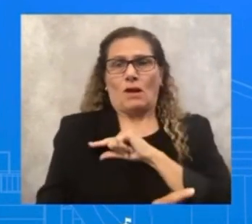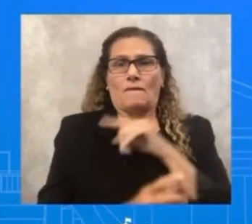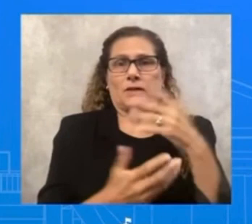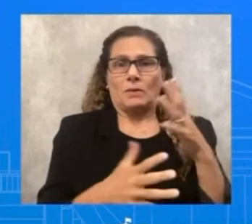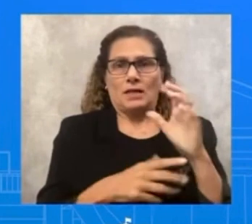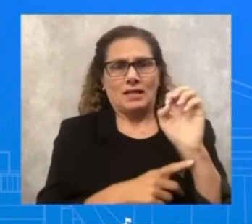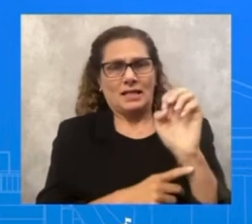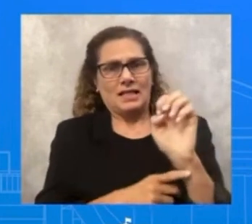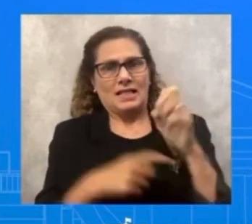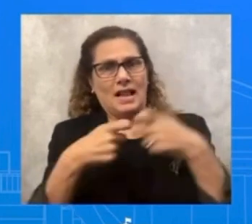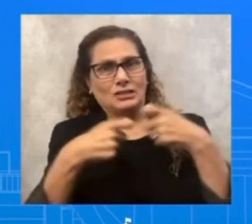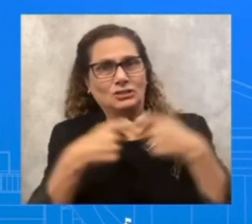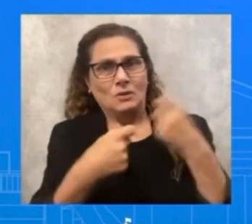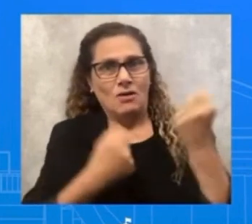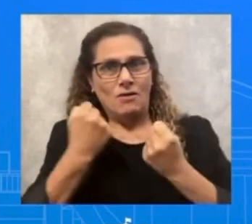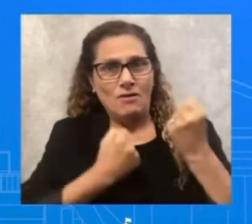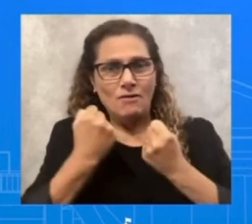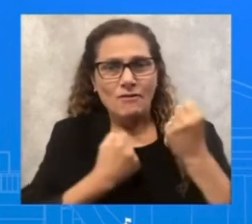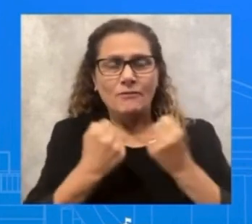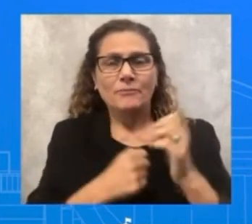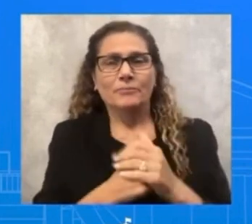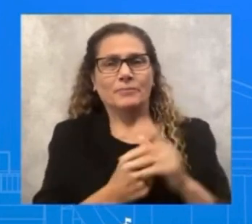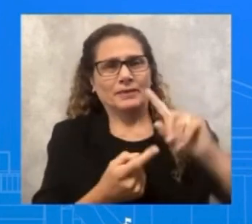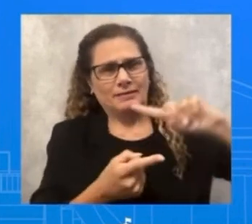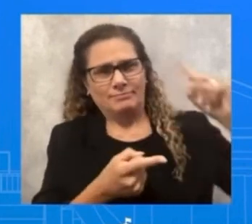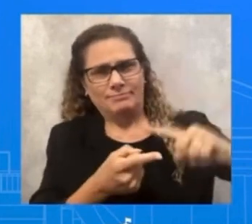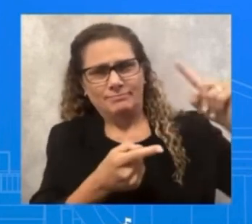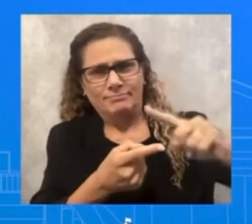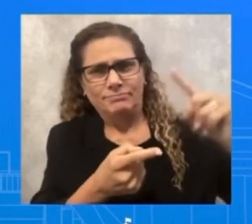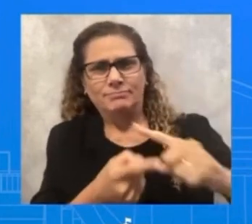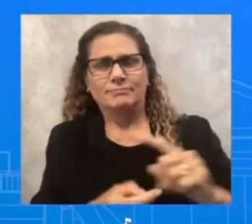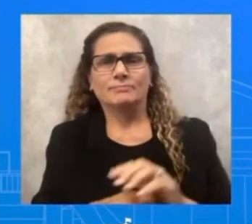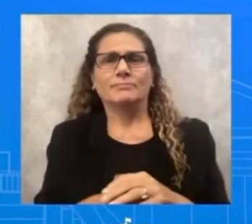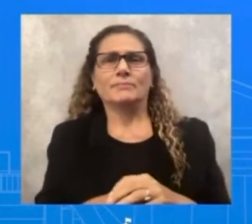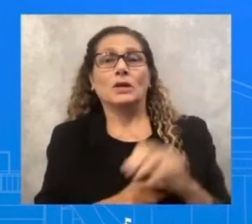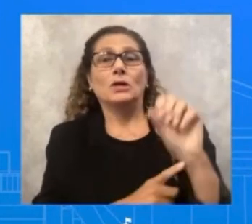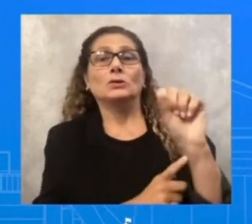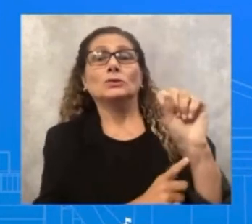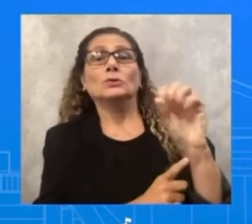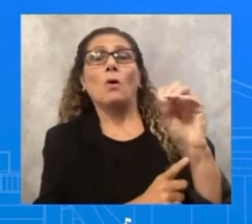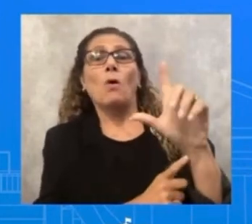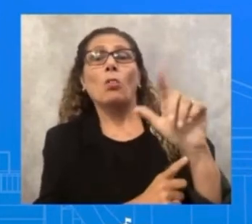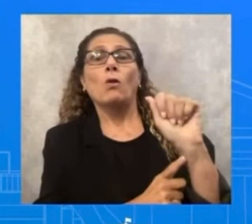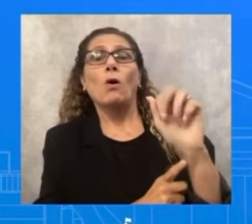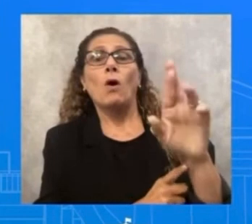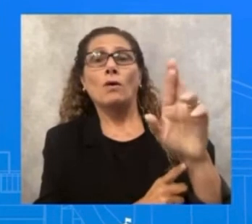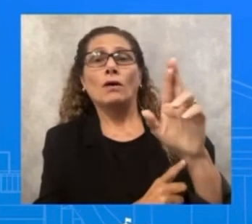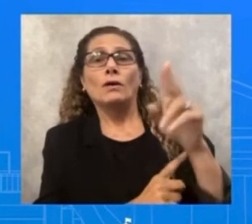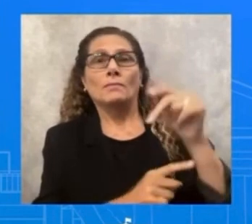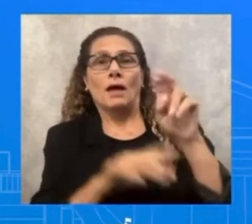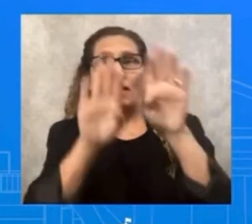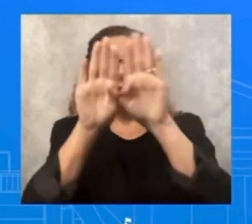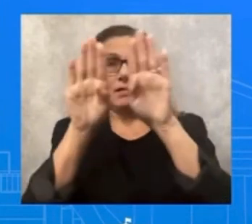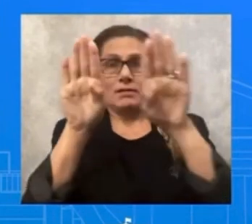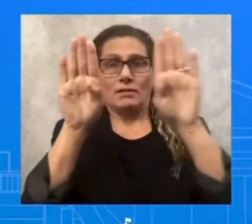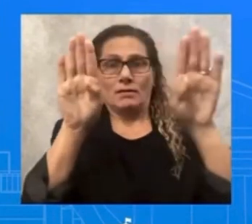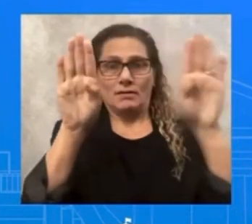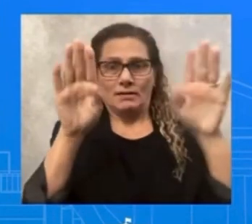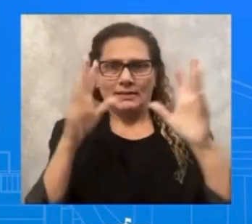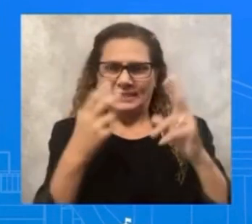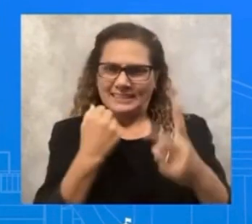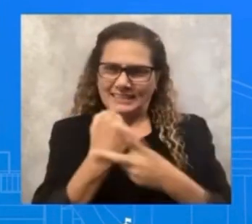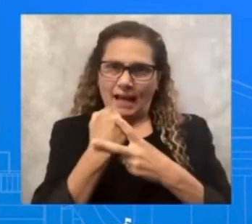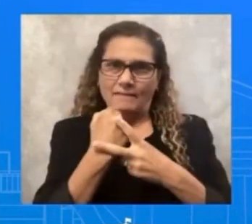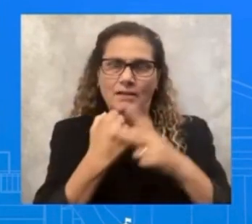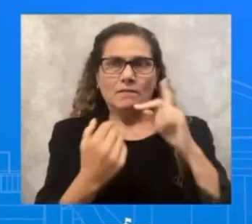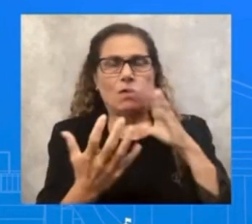solar panels, which can lower monthly utility bills for families by hundreds of dollars a year. Already,